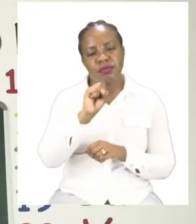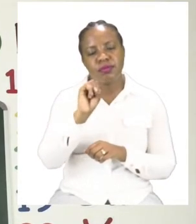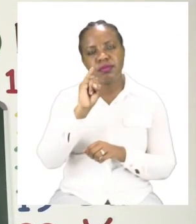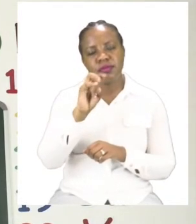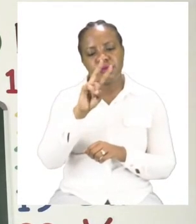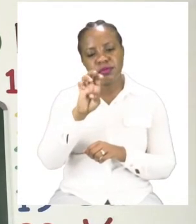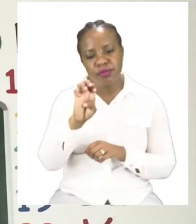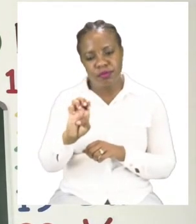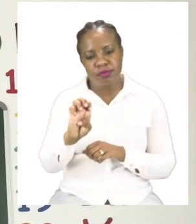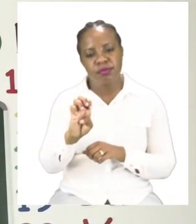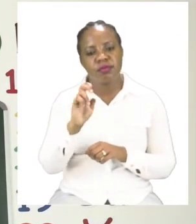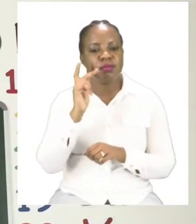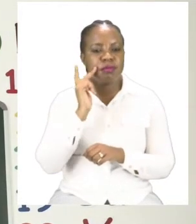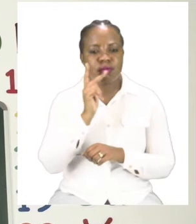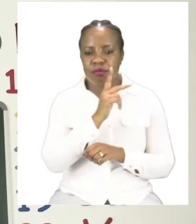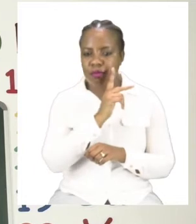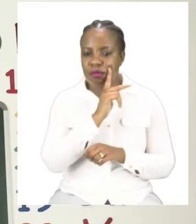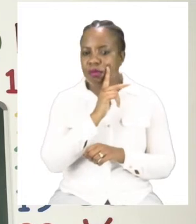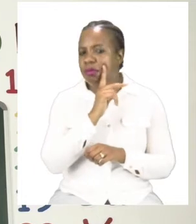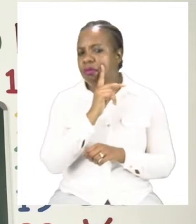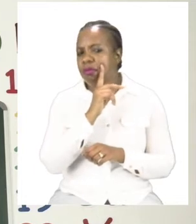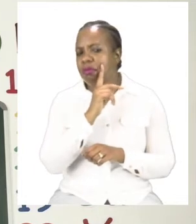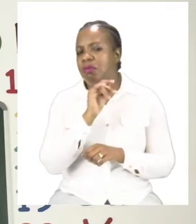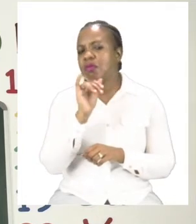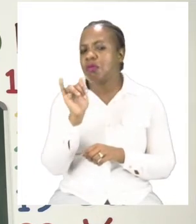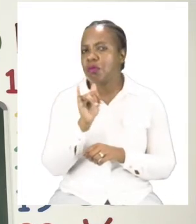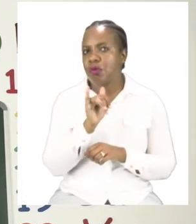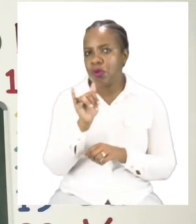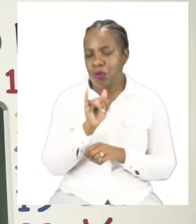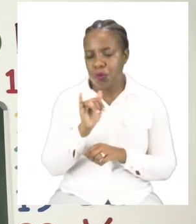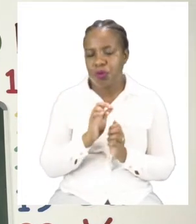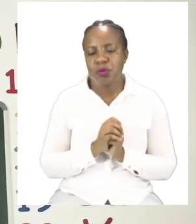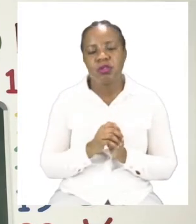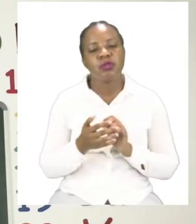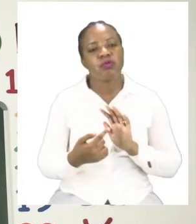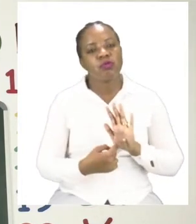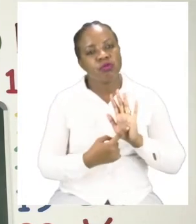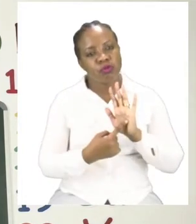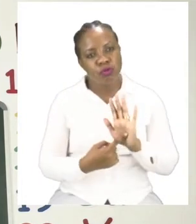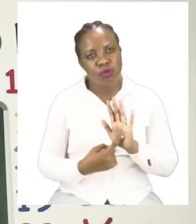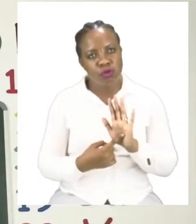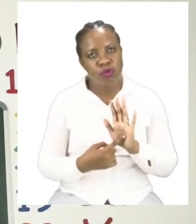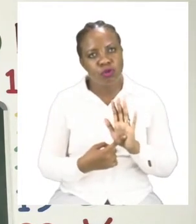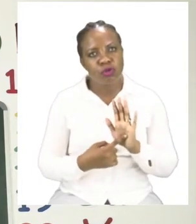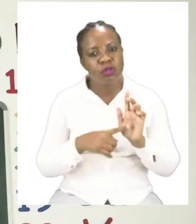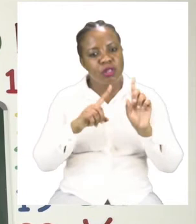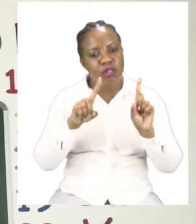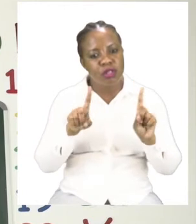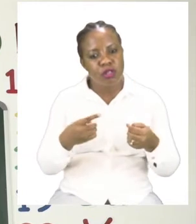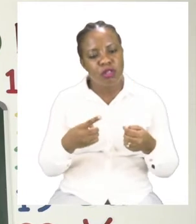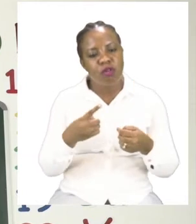show ownership. So we need something that people can own or have. In this case, we have